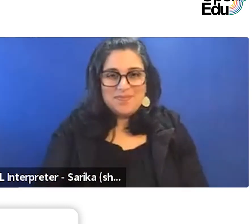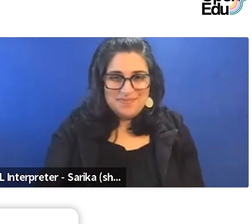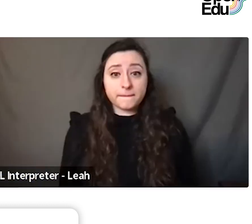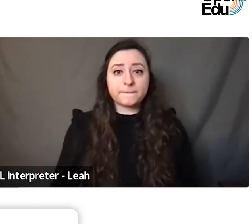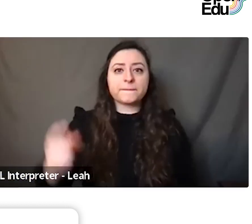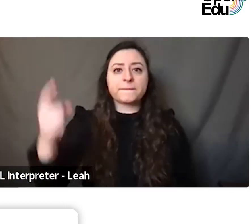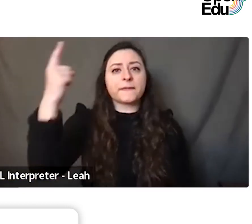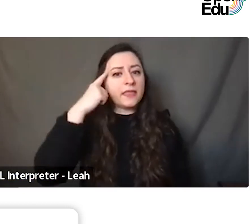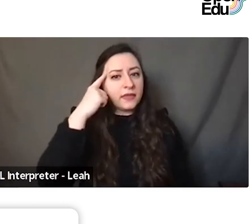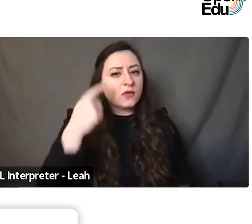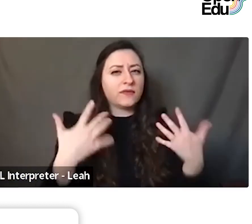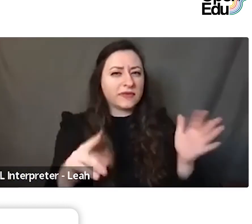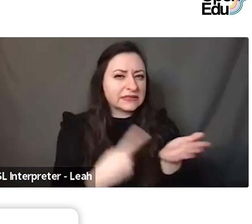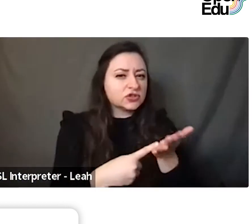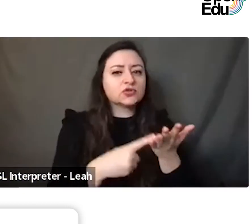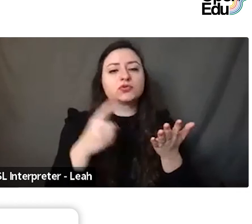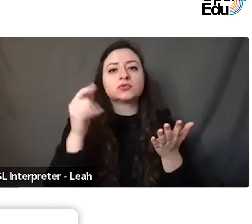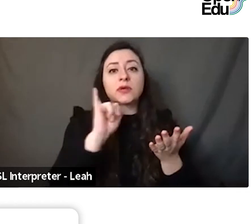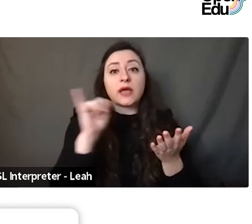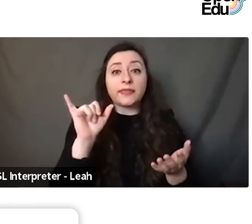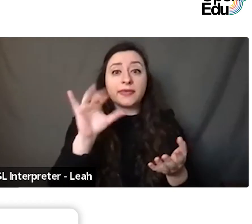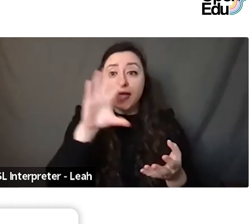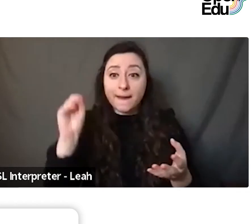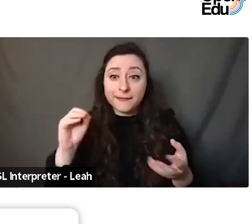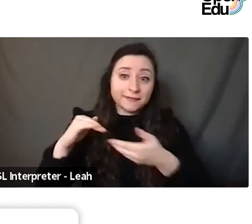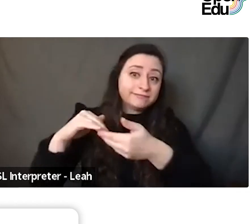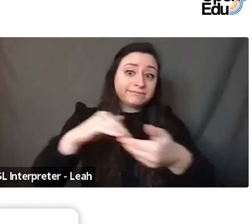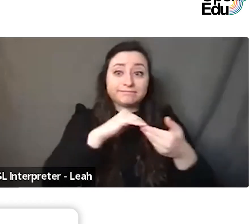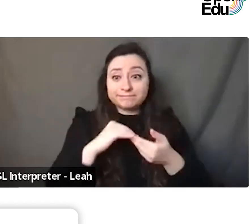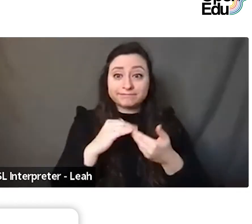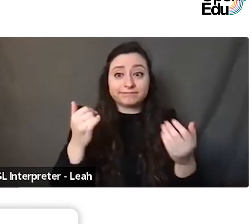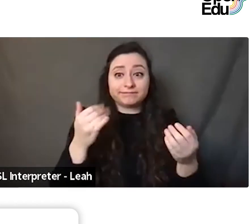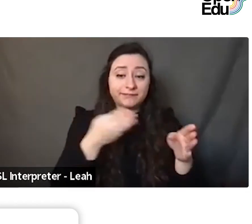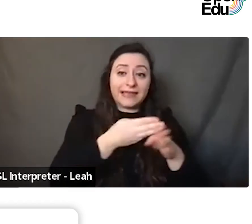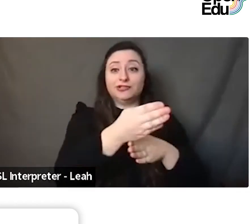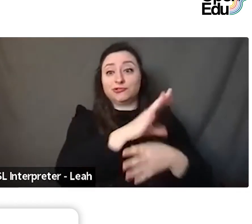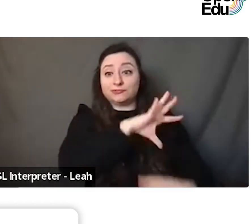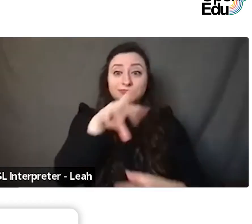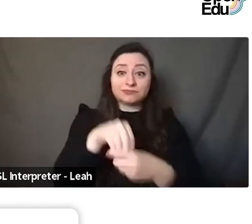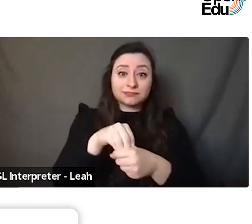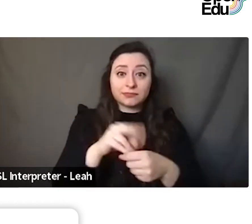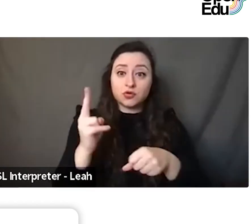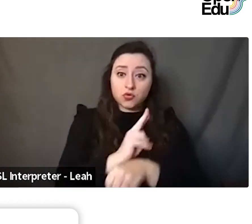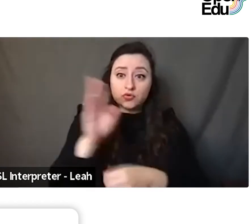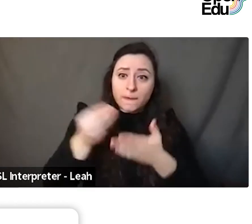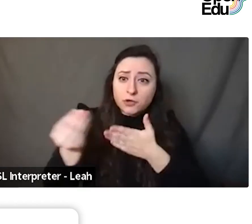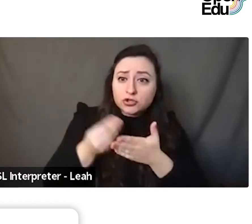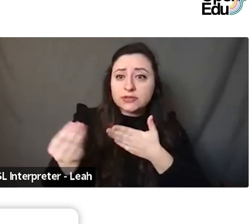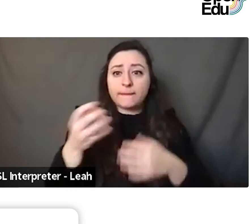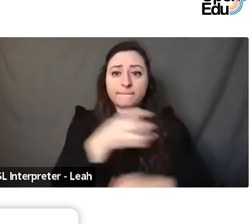I think we discussed this, right? Get the companies together, act as an industry, use your purchasing power, your